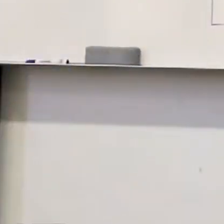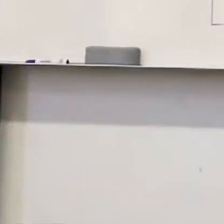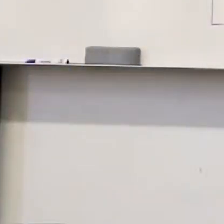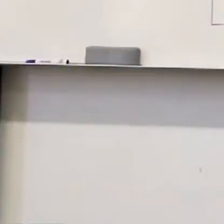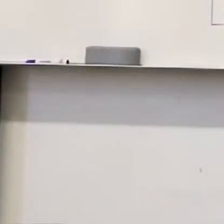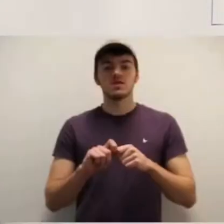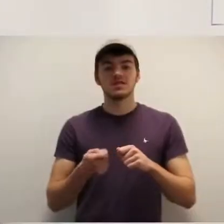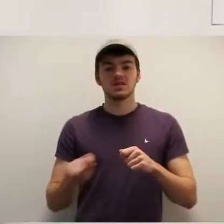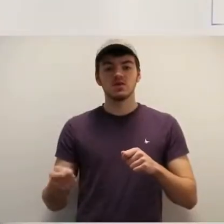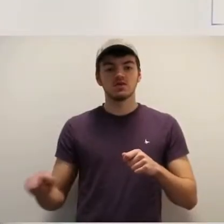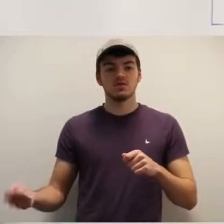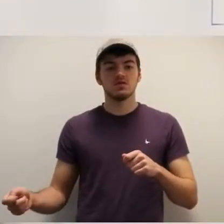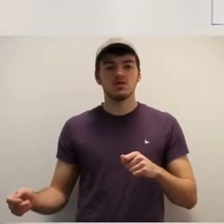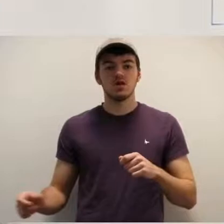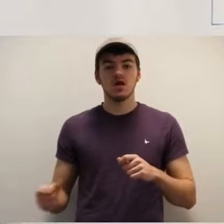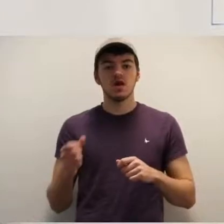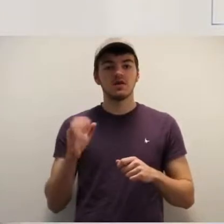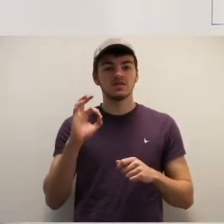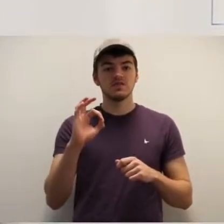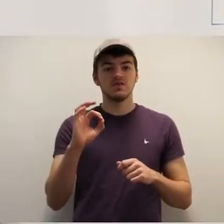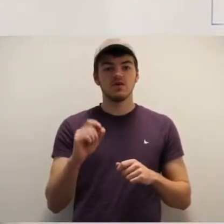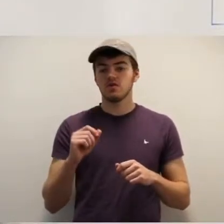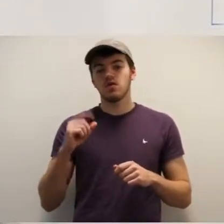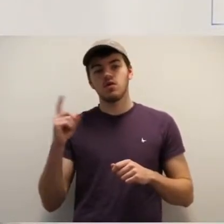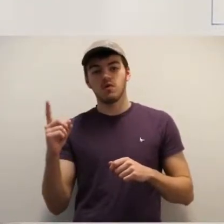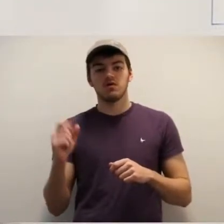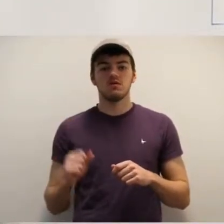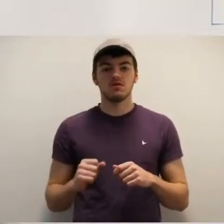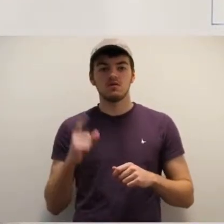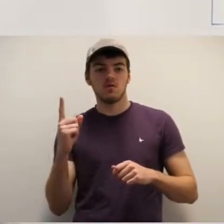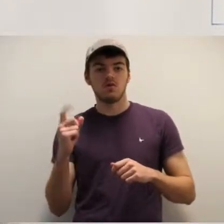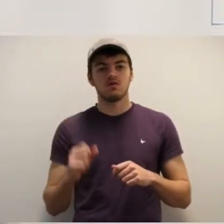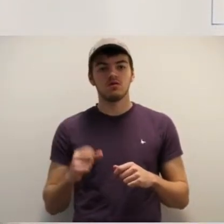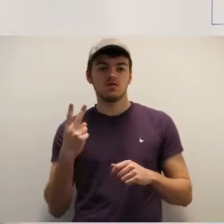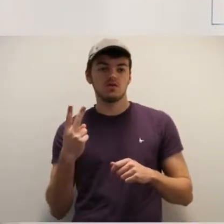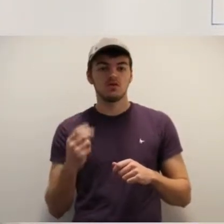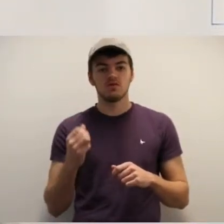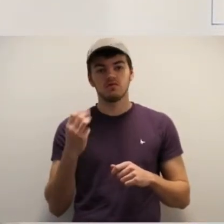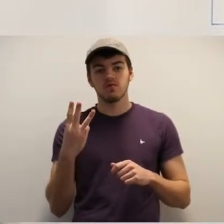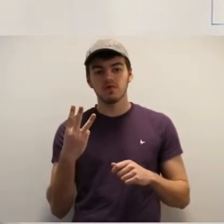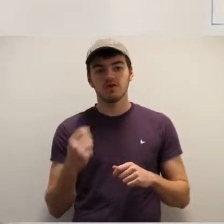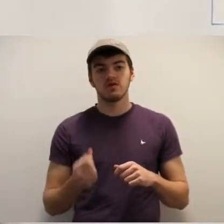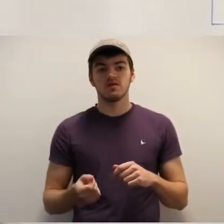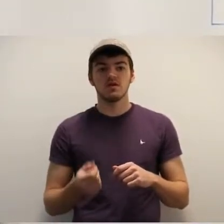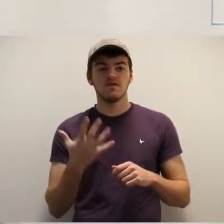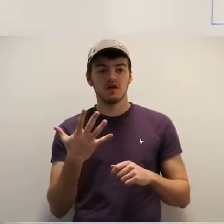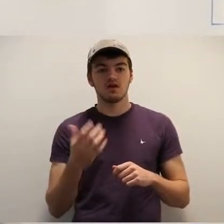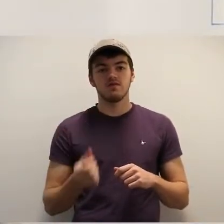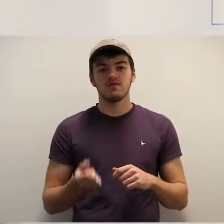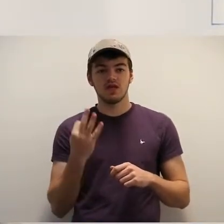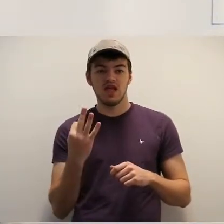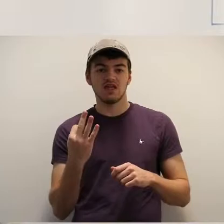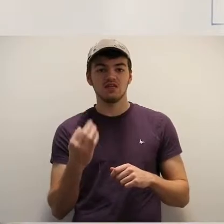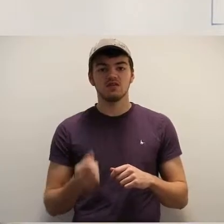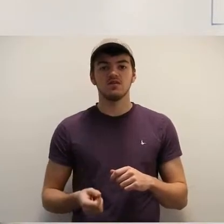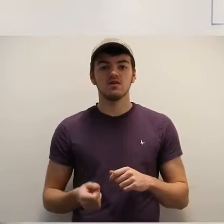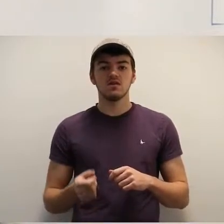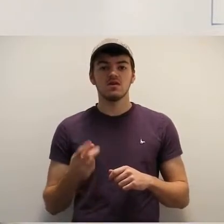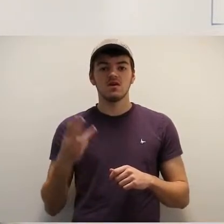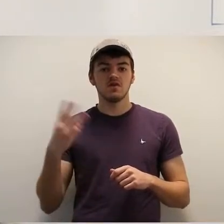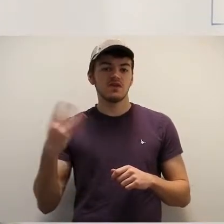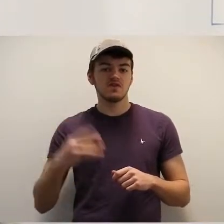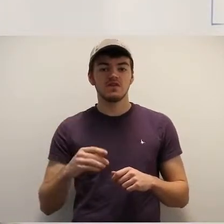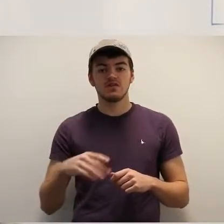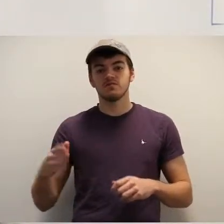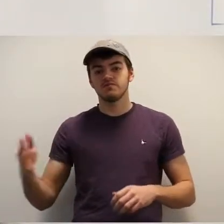This part is about economic applications of Fibonacci theories in our real world. Here is the part of